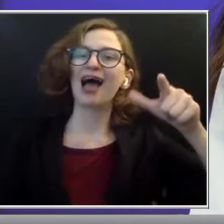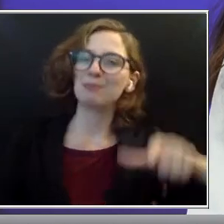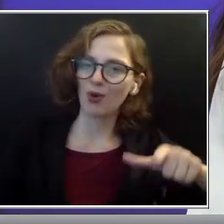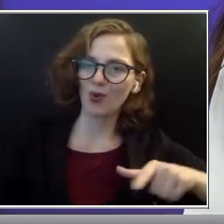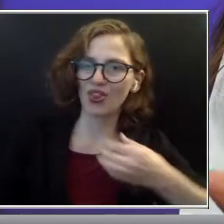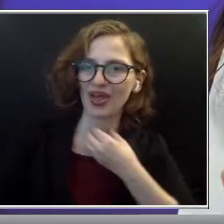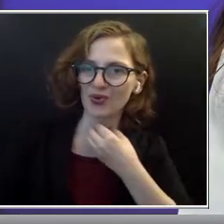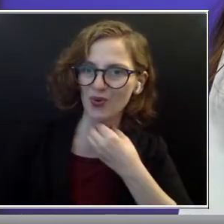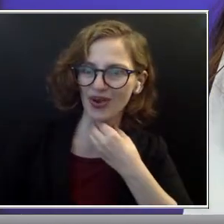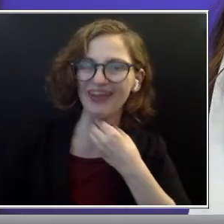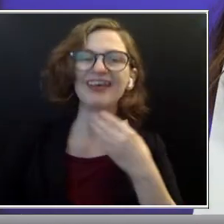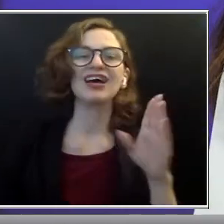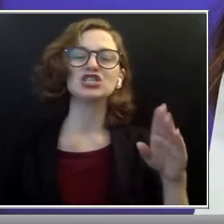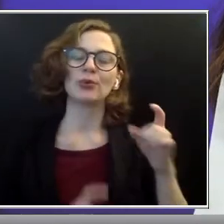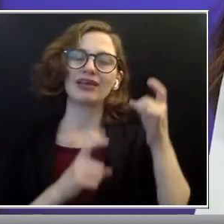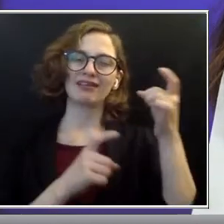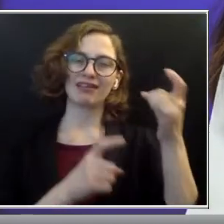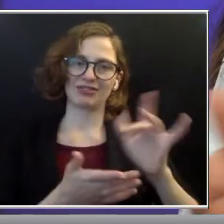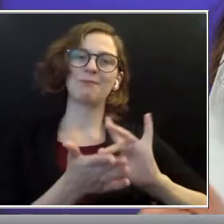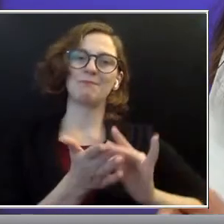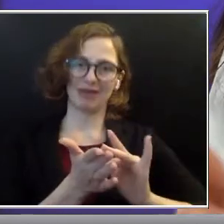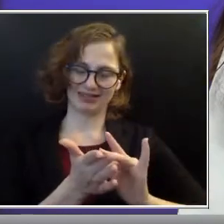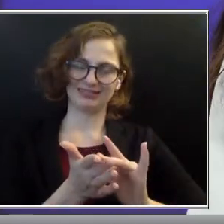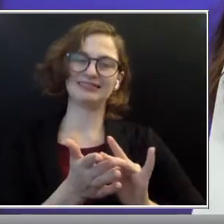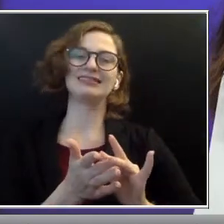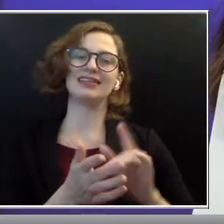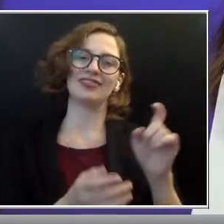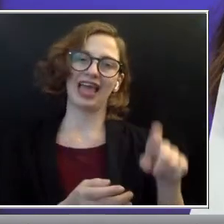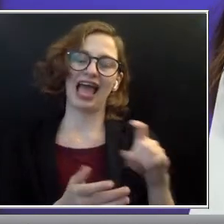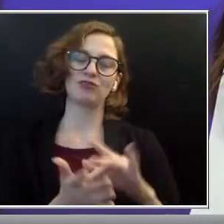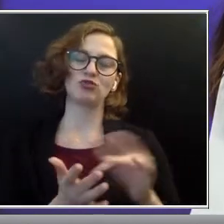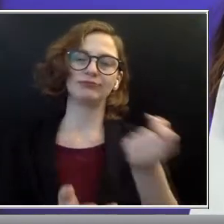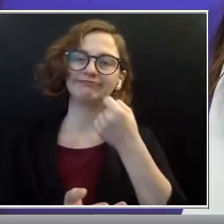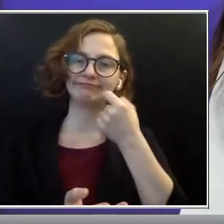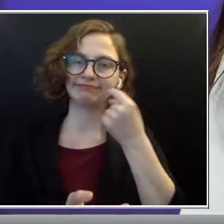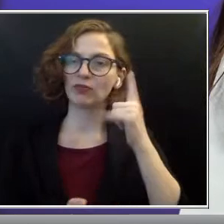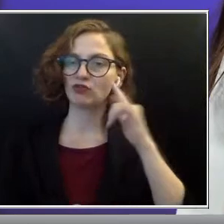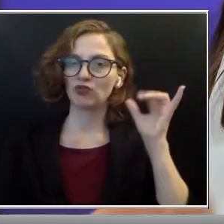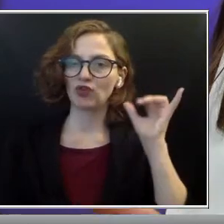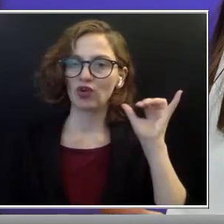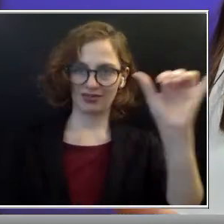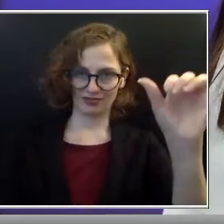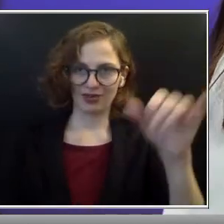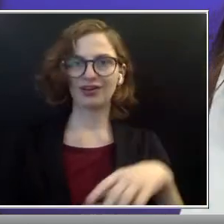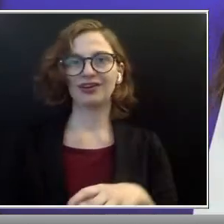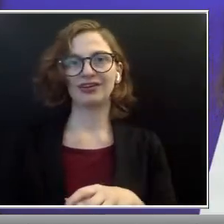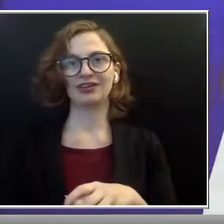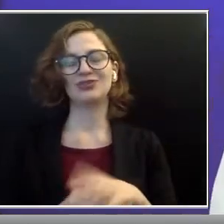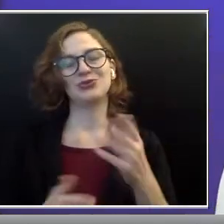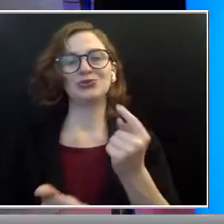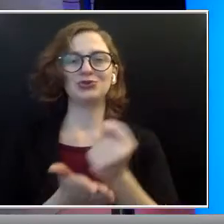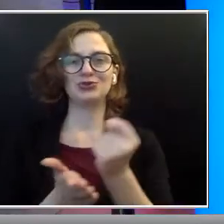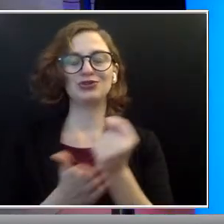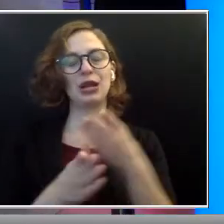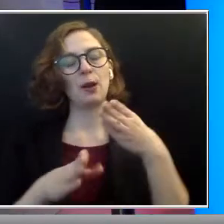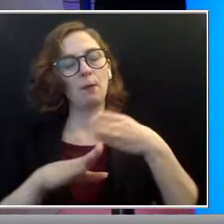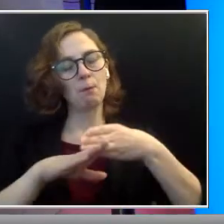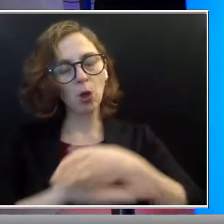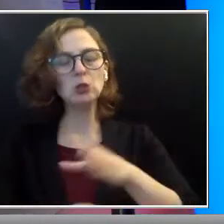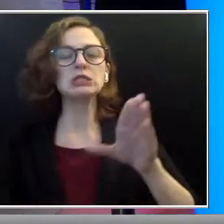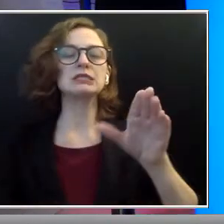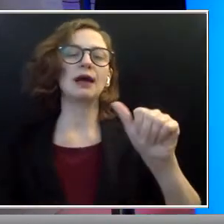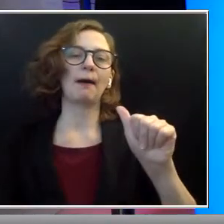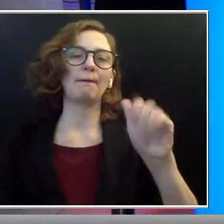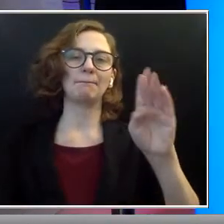levels. But they are on that medicine, levothyroxine, forever to treat post-ablative hypothyroidism. Is it easier to